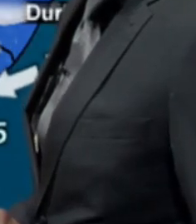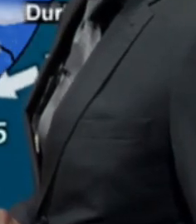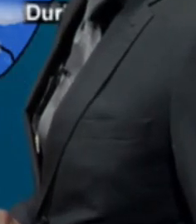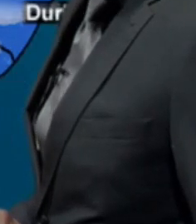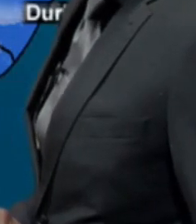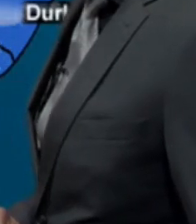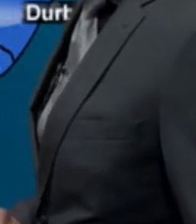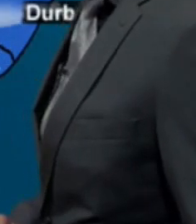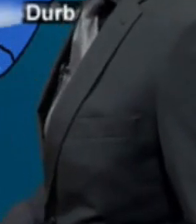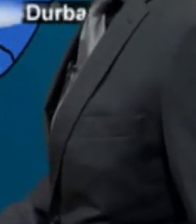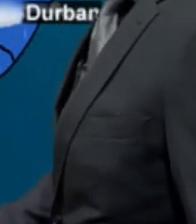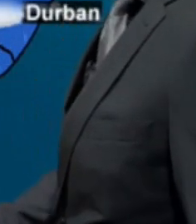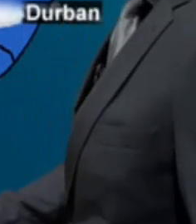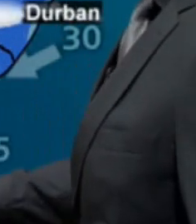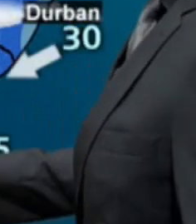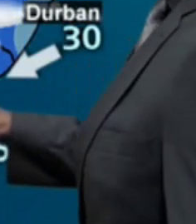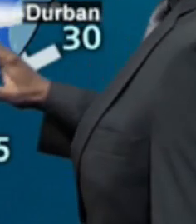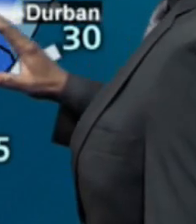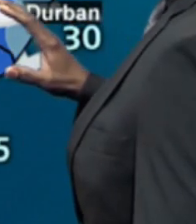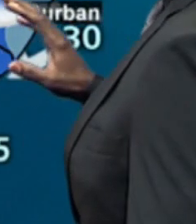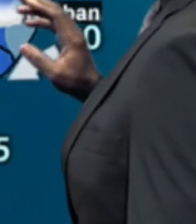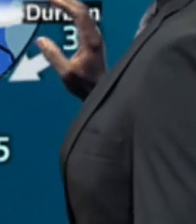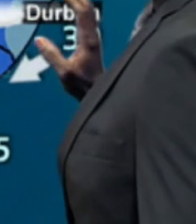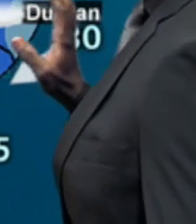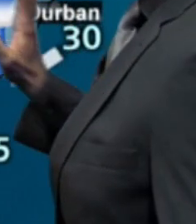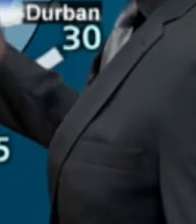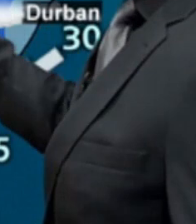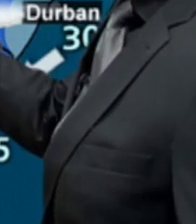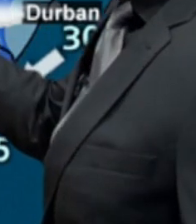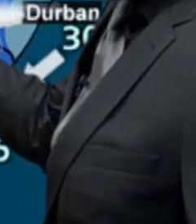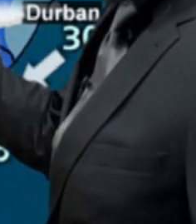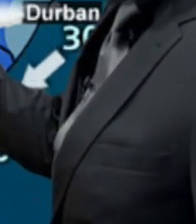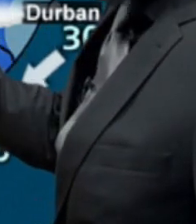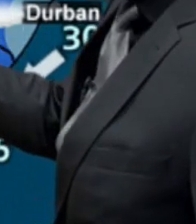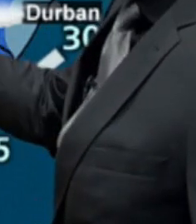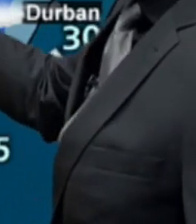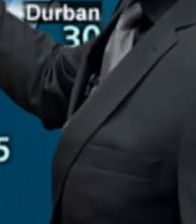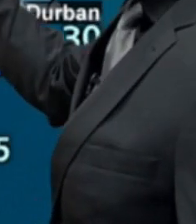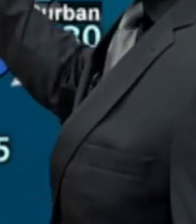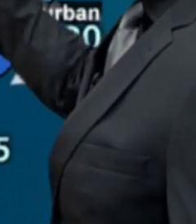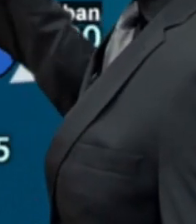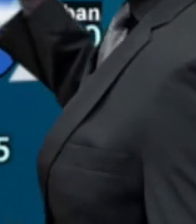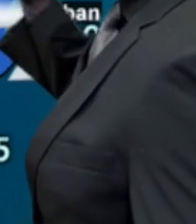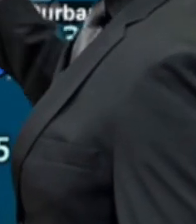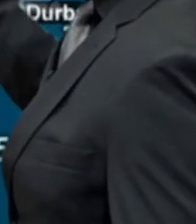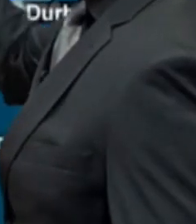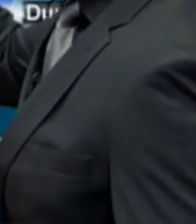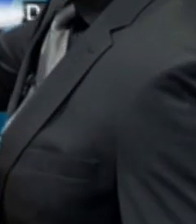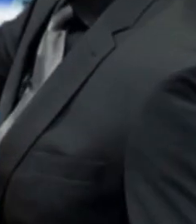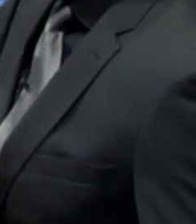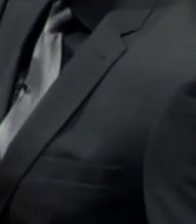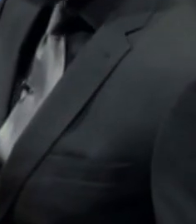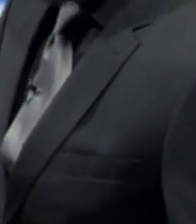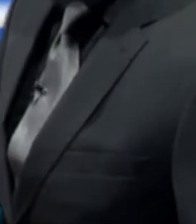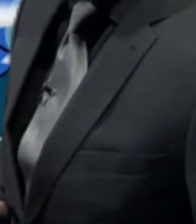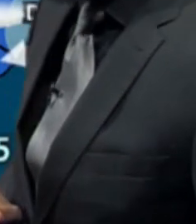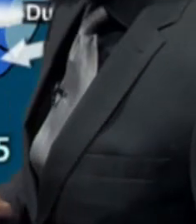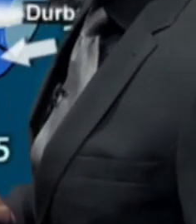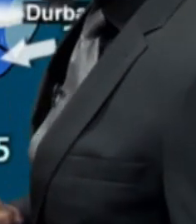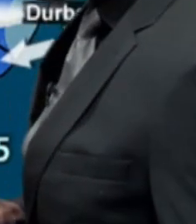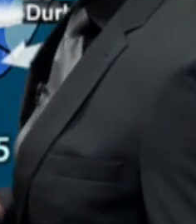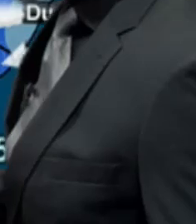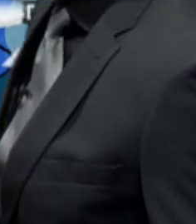sa yang kae ho sane pula tse matla di hladi hanele hona ka thekong di akaretsa bolo ba Free State ho jwala ka haro Gauta polokwane se tse di fitla hona ka